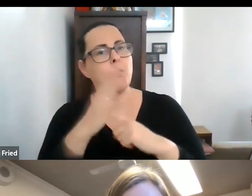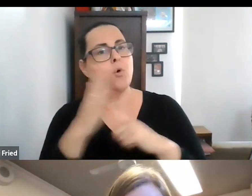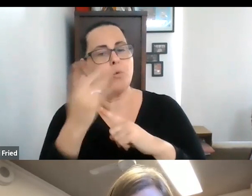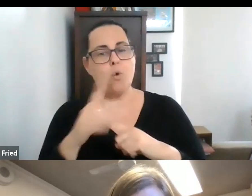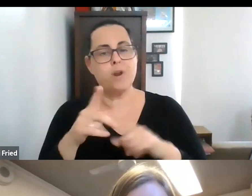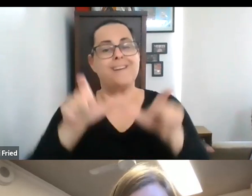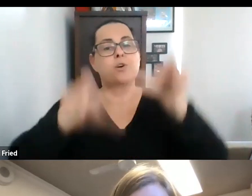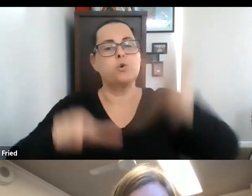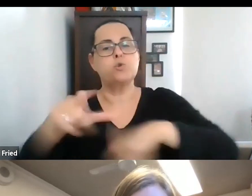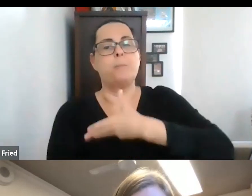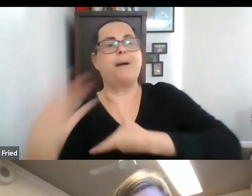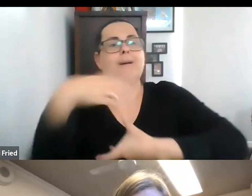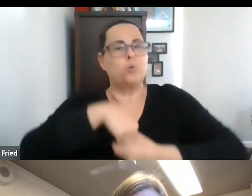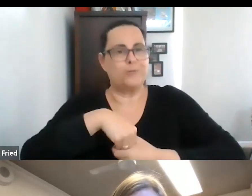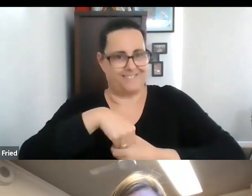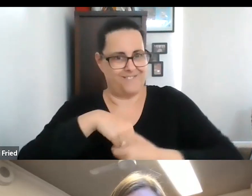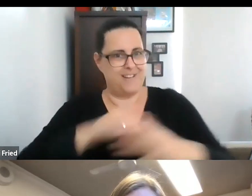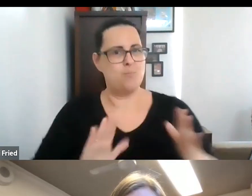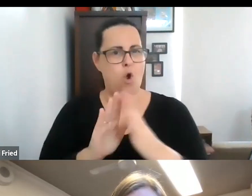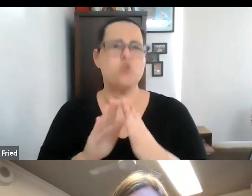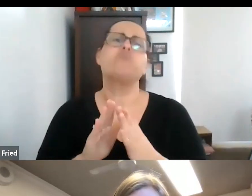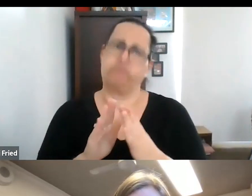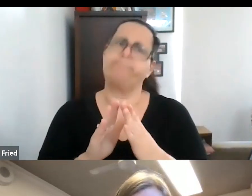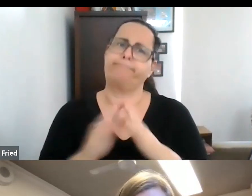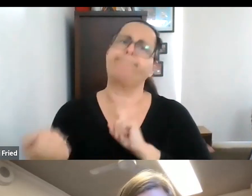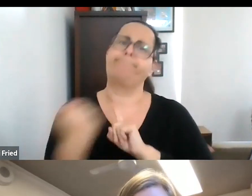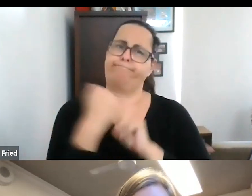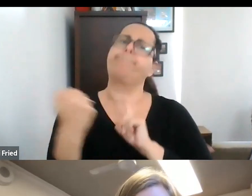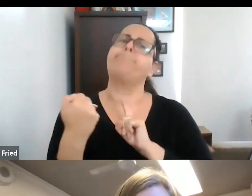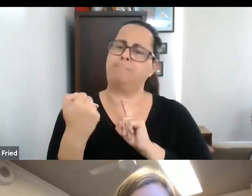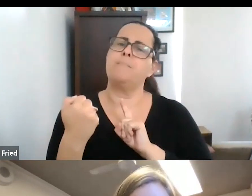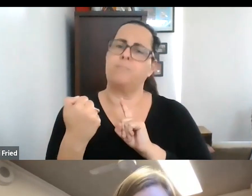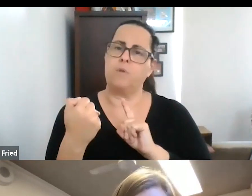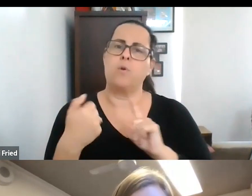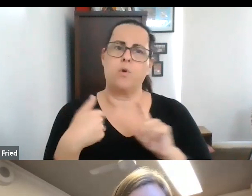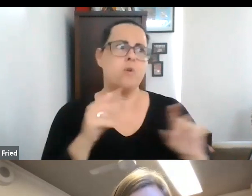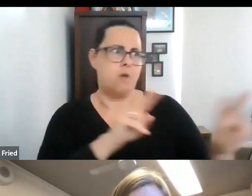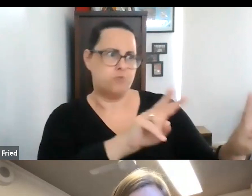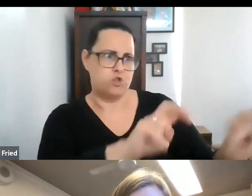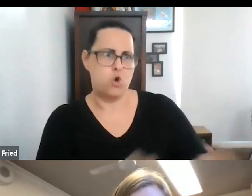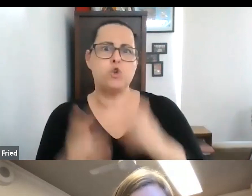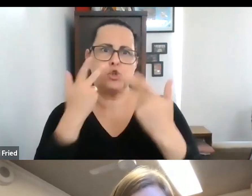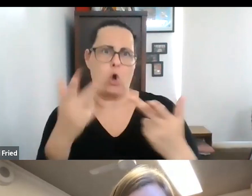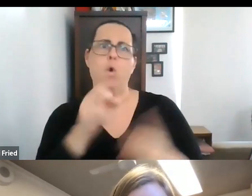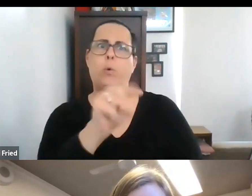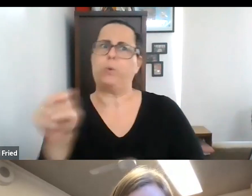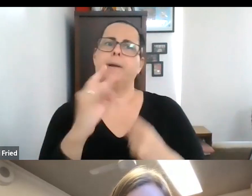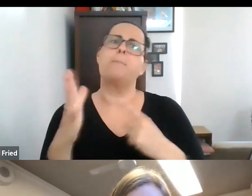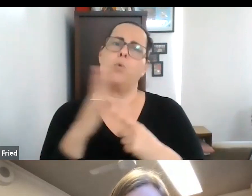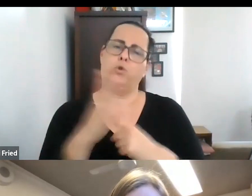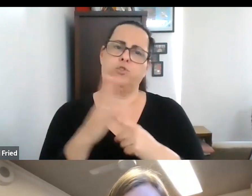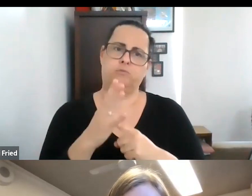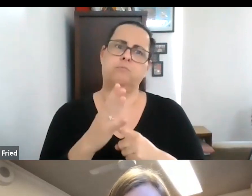consumer inclusive approach. And I think that is something we are seeing in research as well as in services,